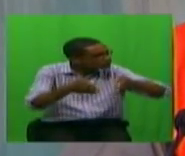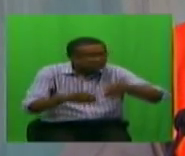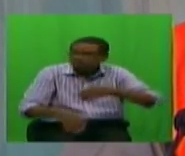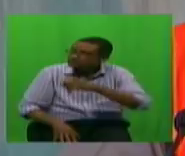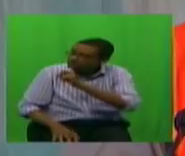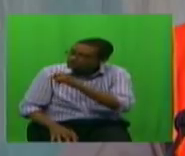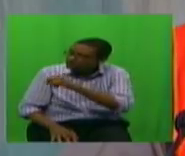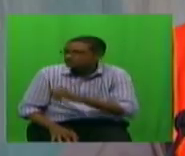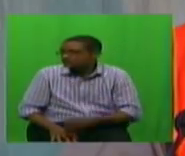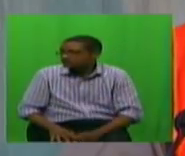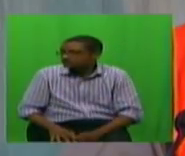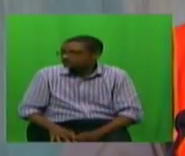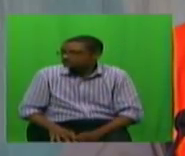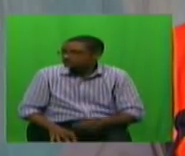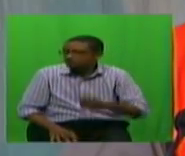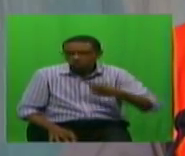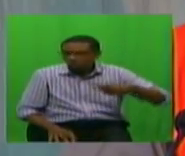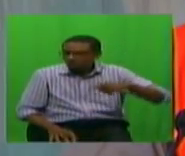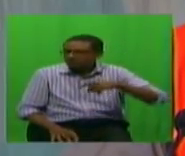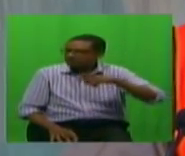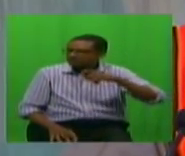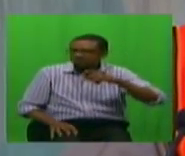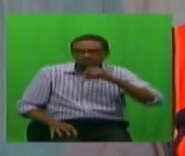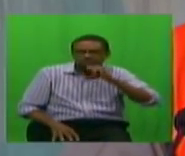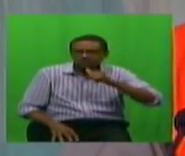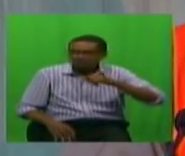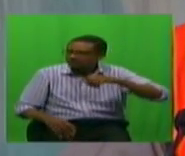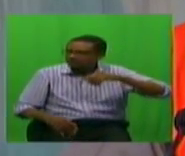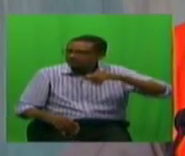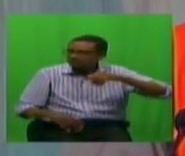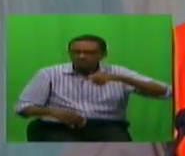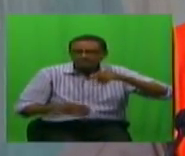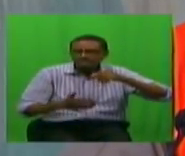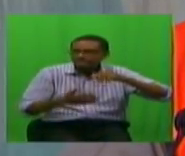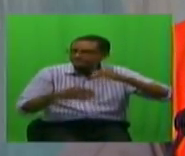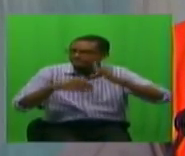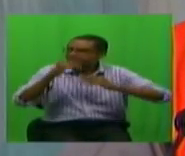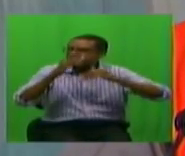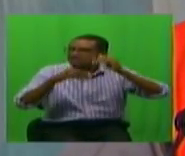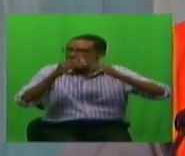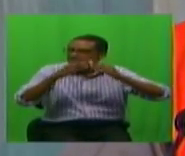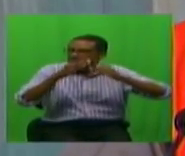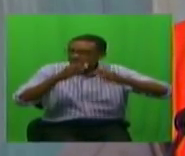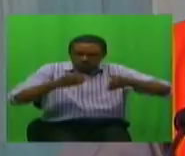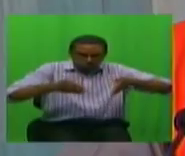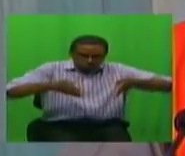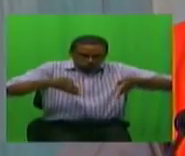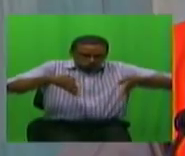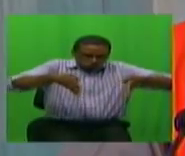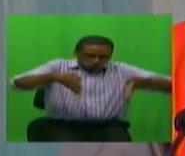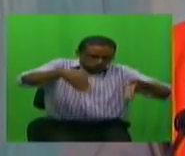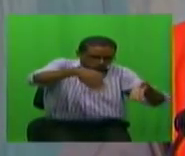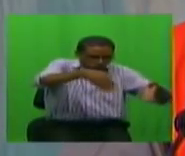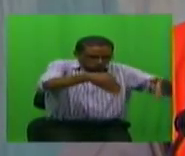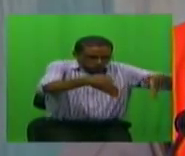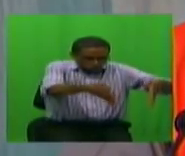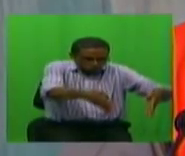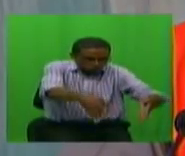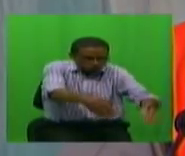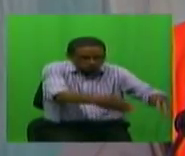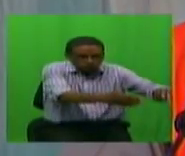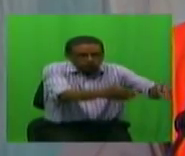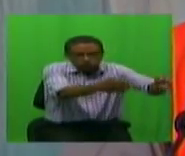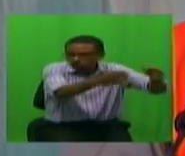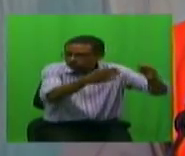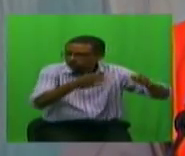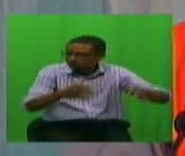channels in Trinidad. I think the last channel that I'm hearing about in the ministry is the Nuka channel down in the deep south. That was about